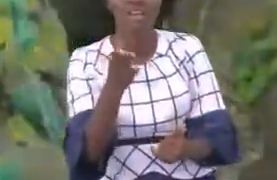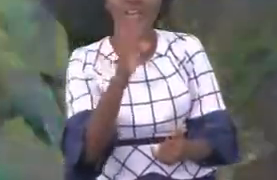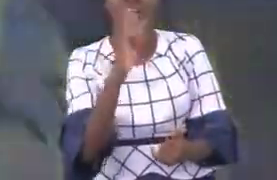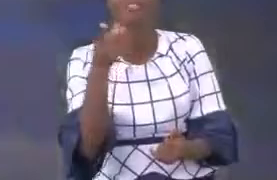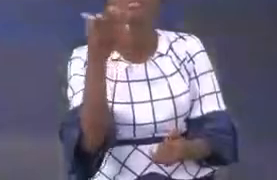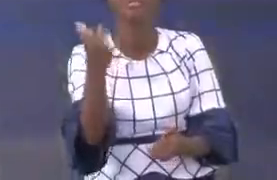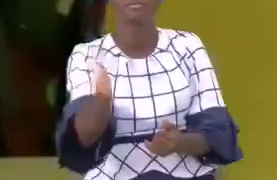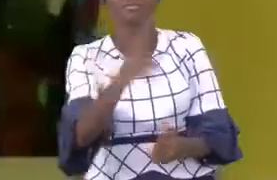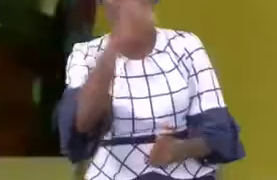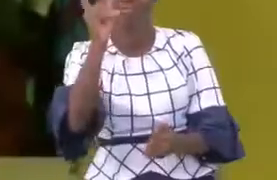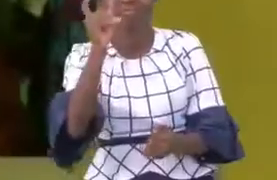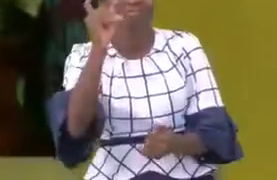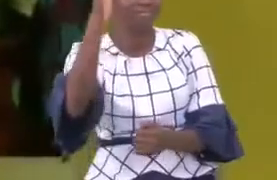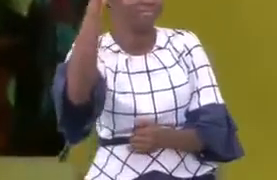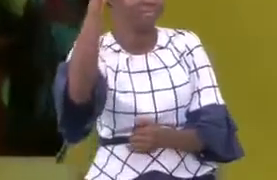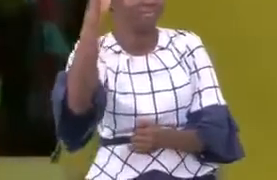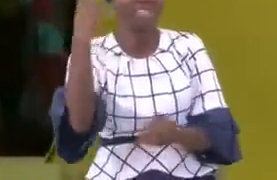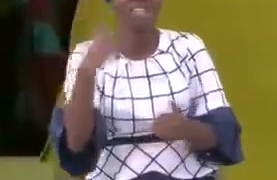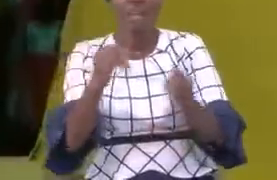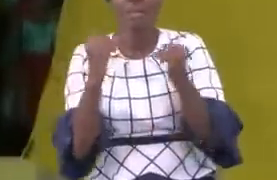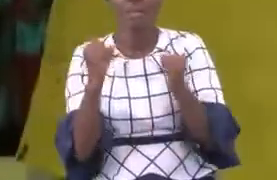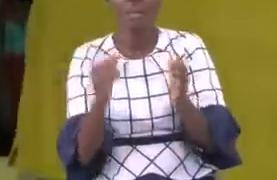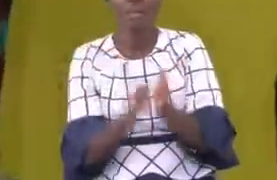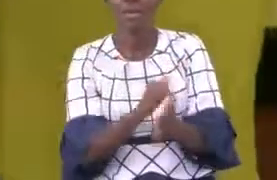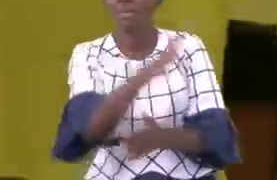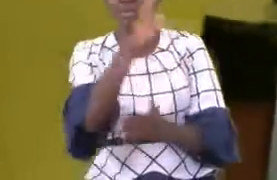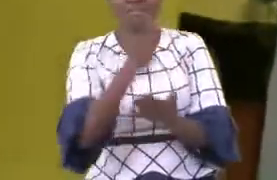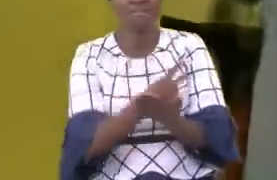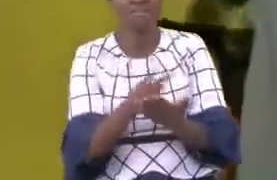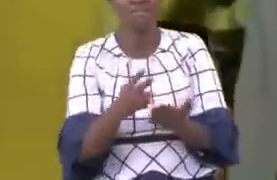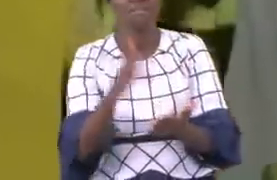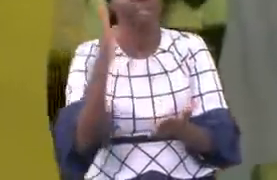way. I said it's coming your way.